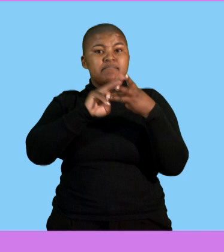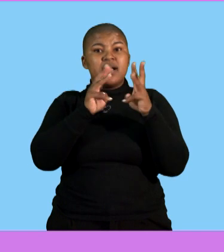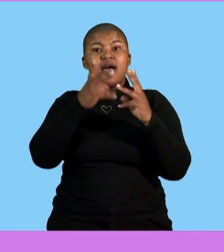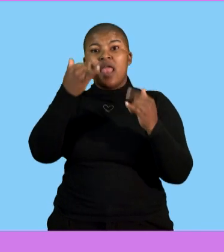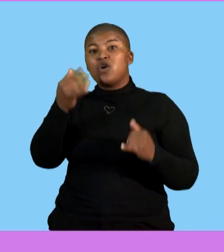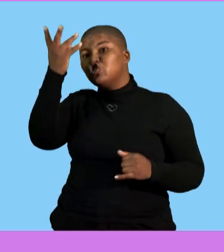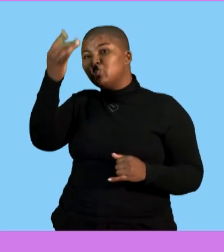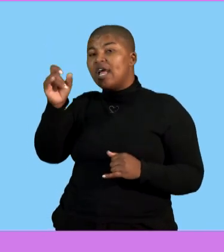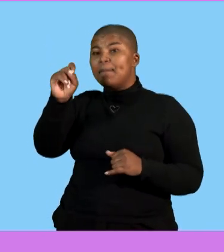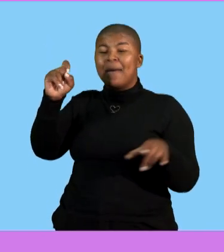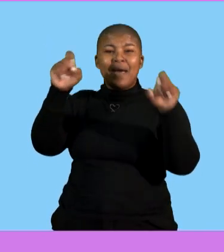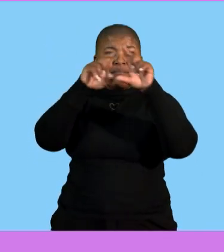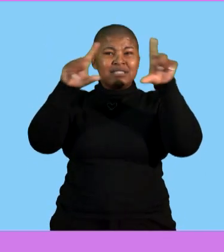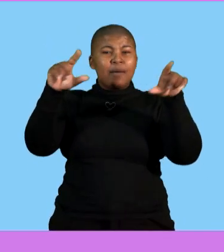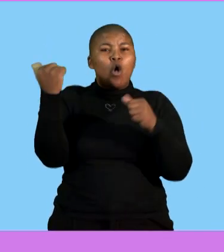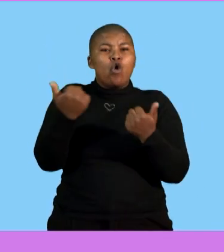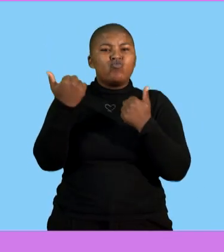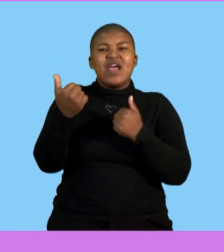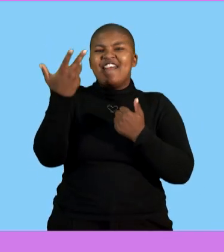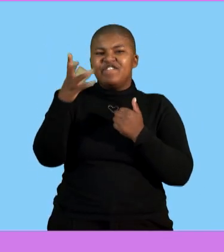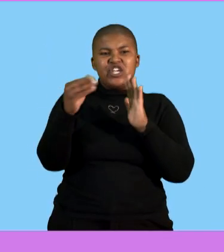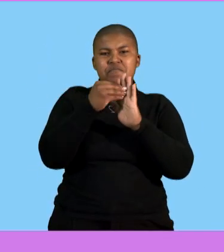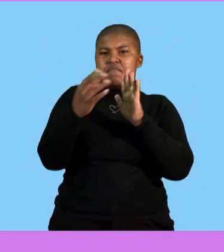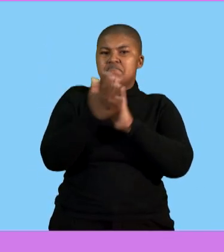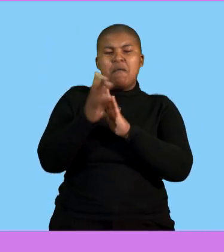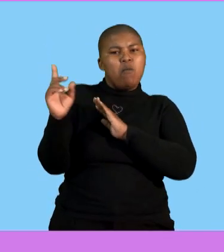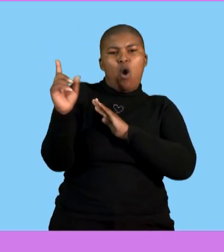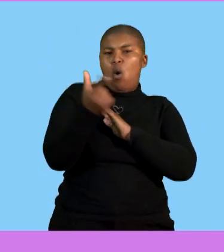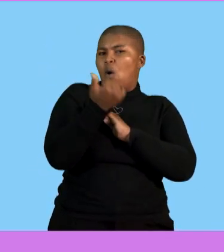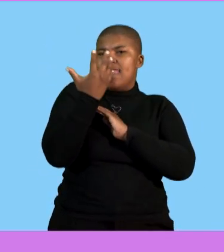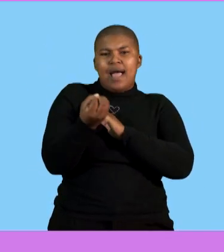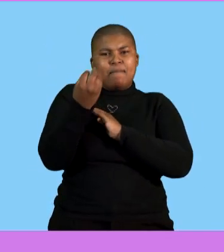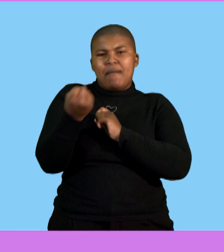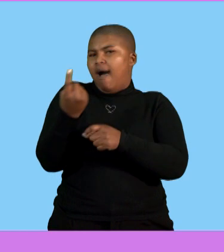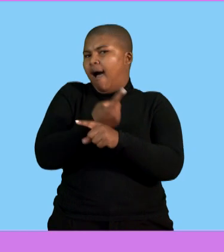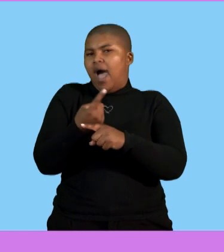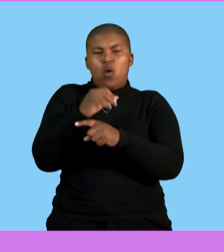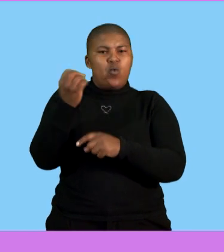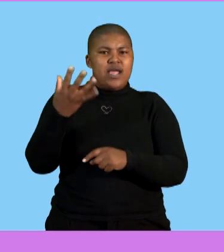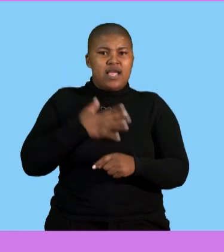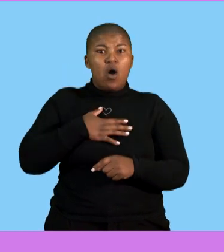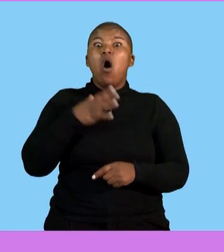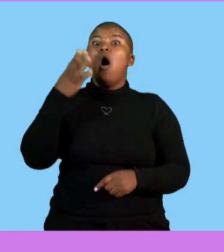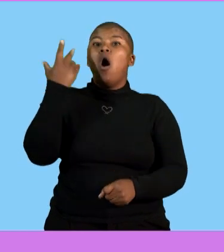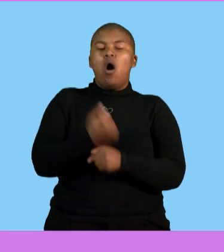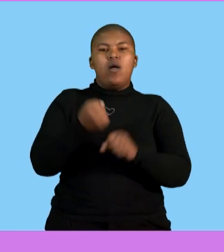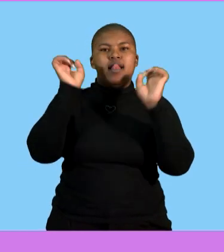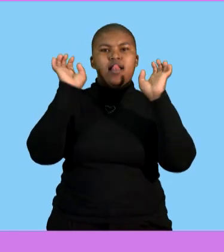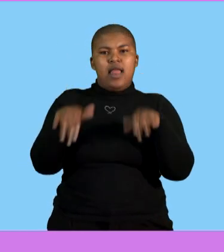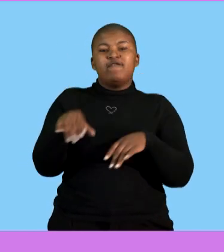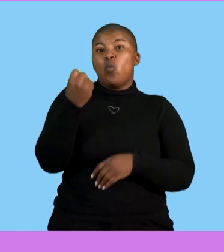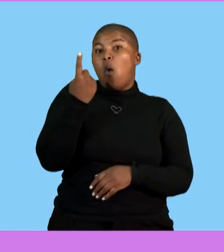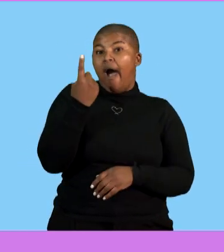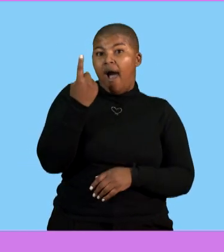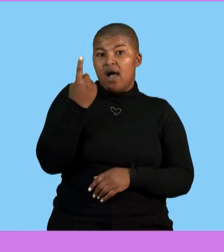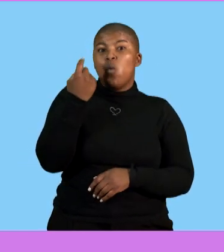hours. So now when we check on our table, we have already recorded all the number of hours given to